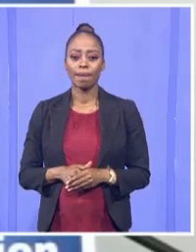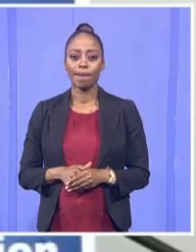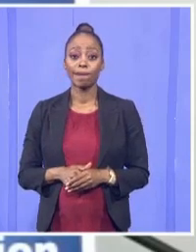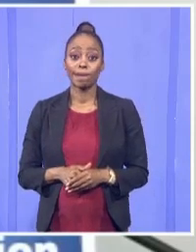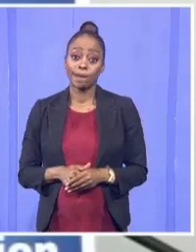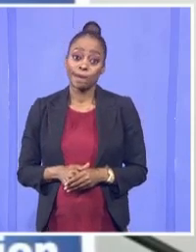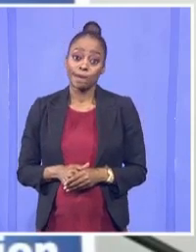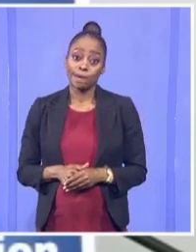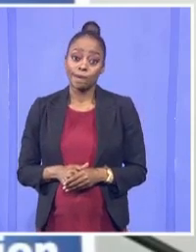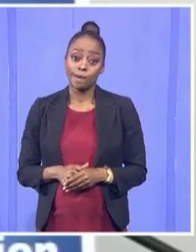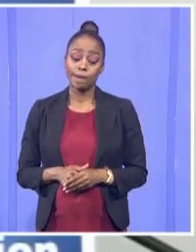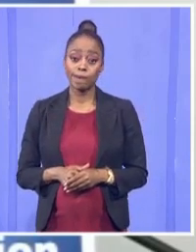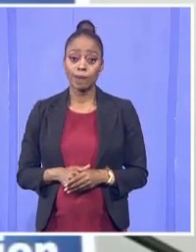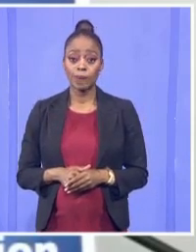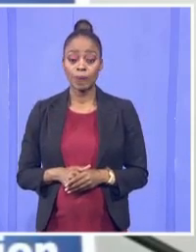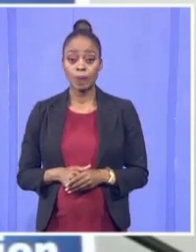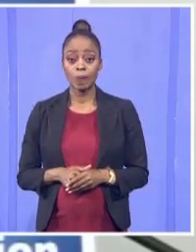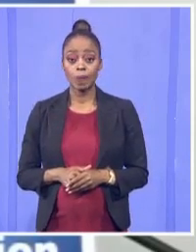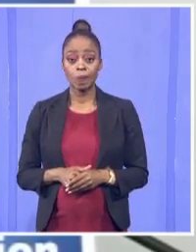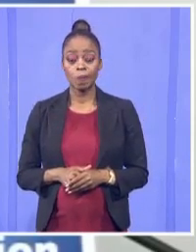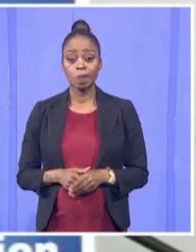So almost